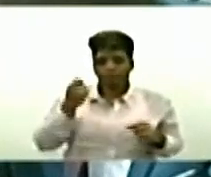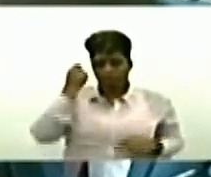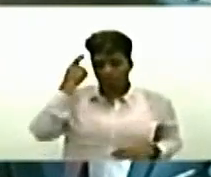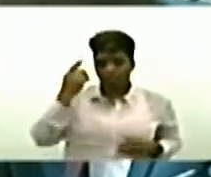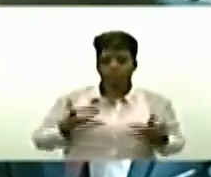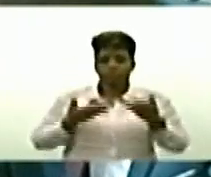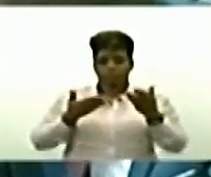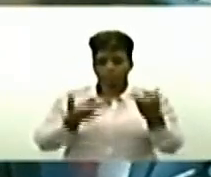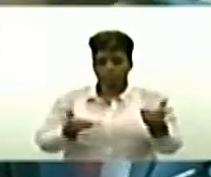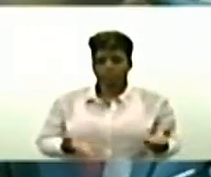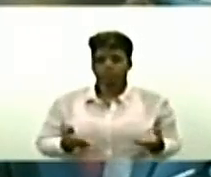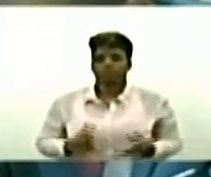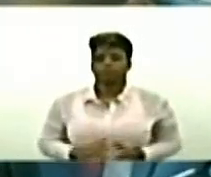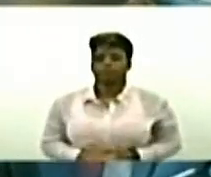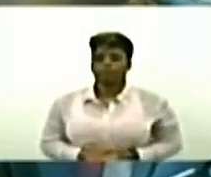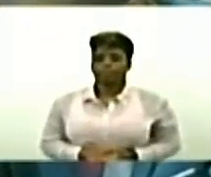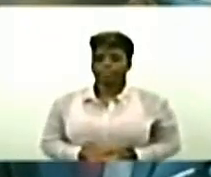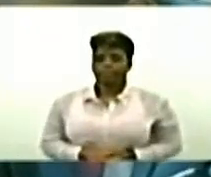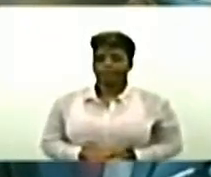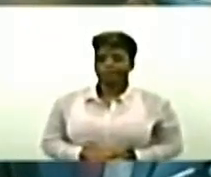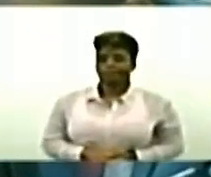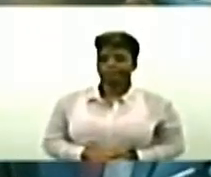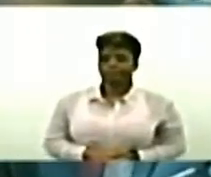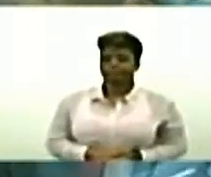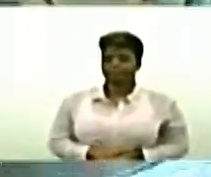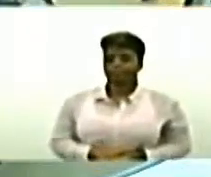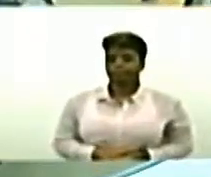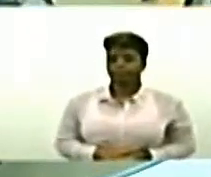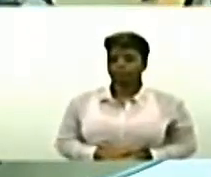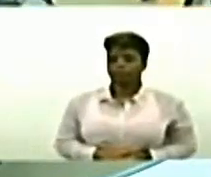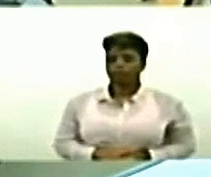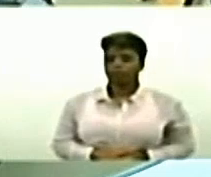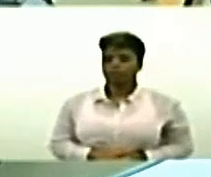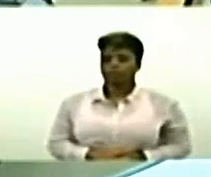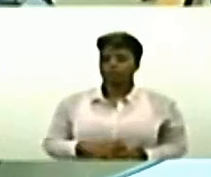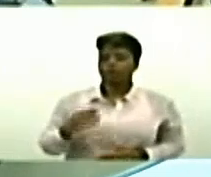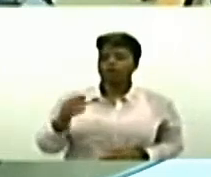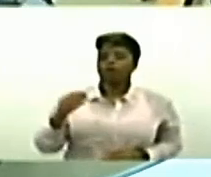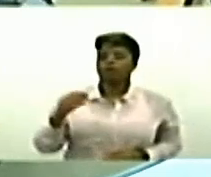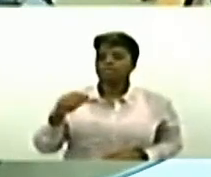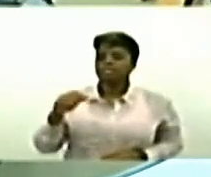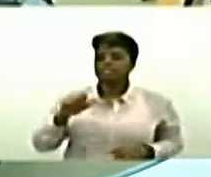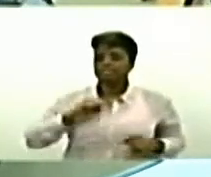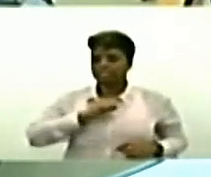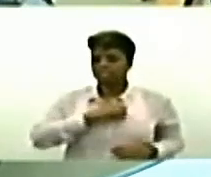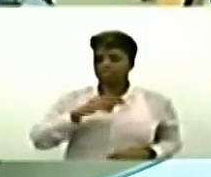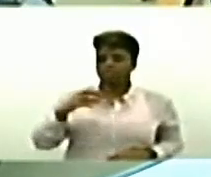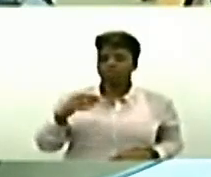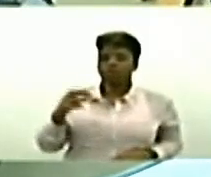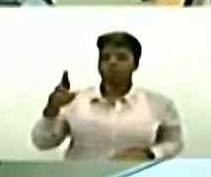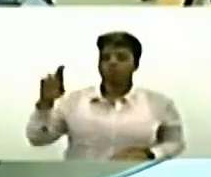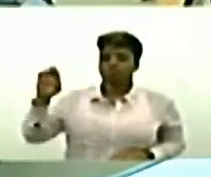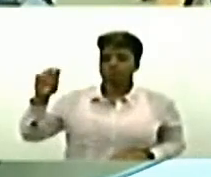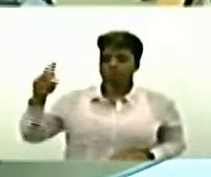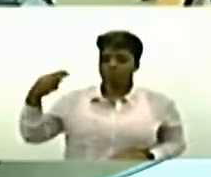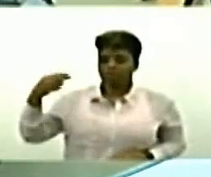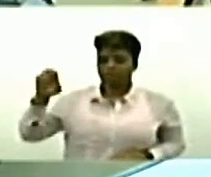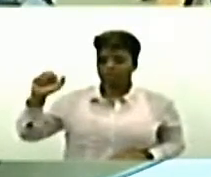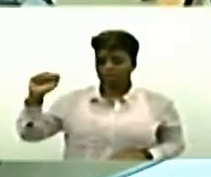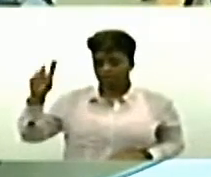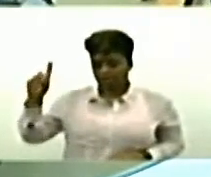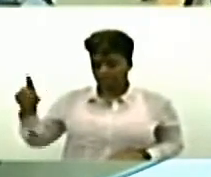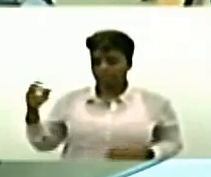suggestion. Could I? Yes, Senator. Yes, Mr. Chairman. Well, in that case, after listening